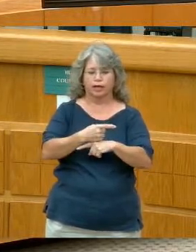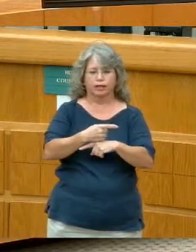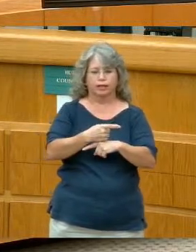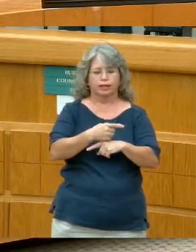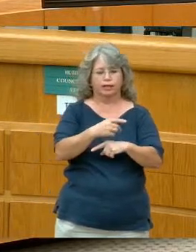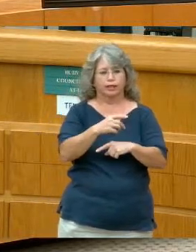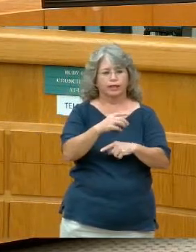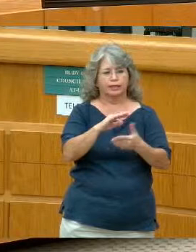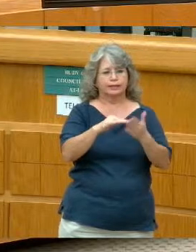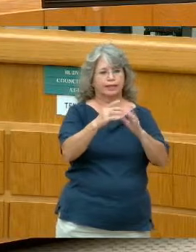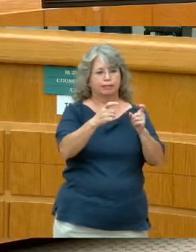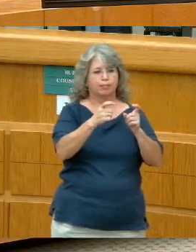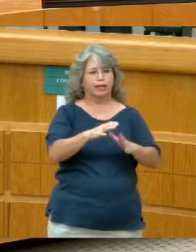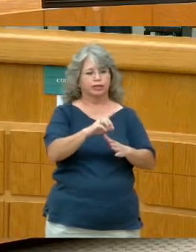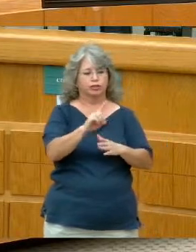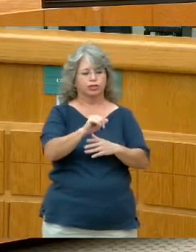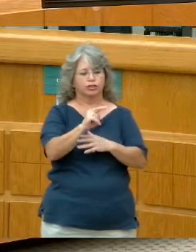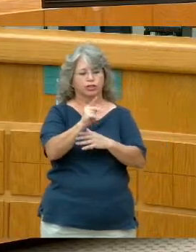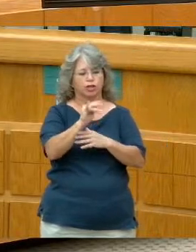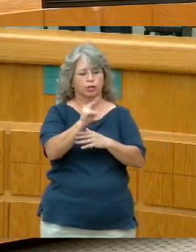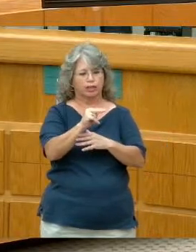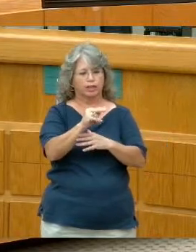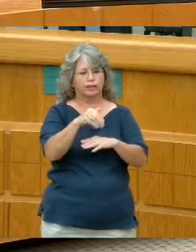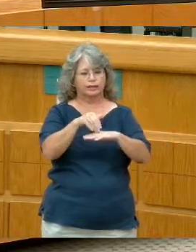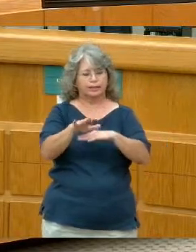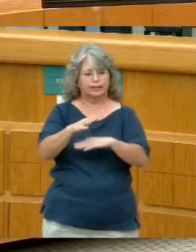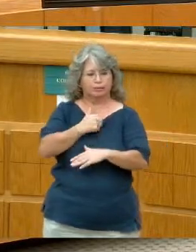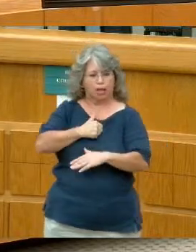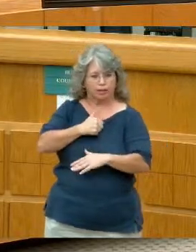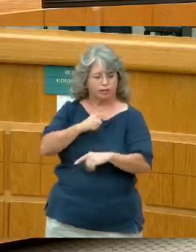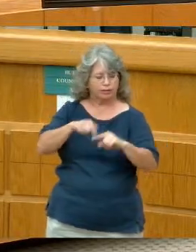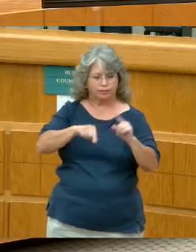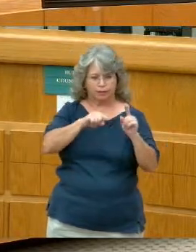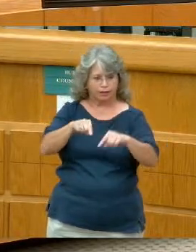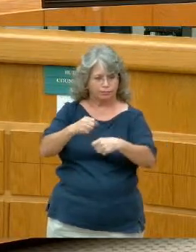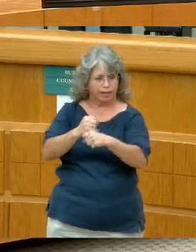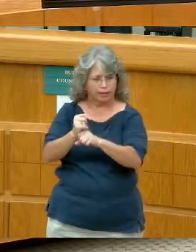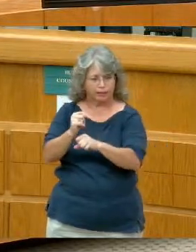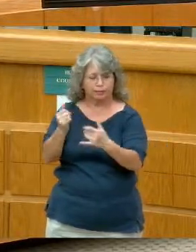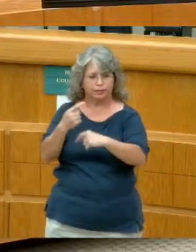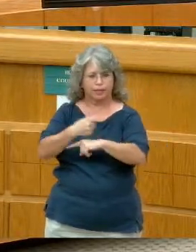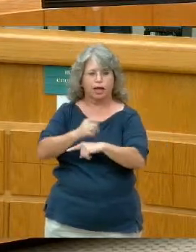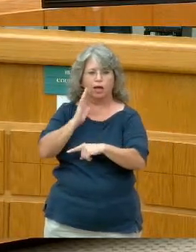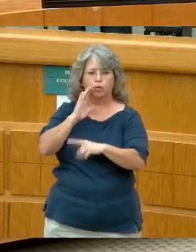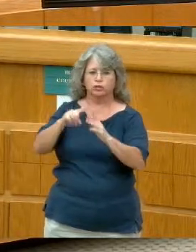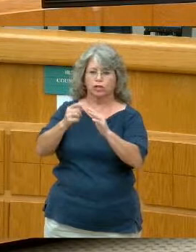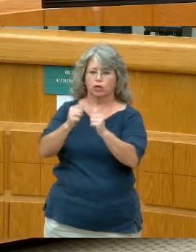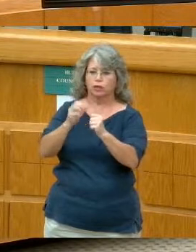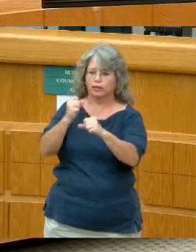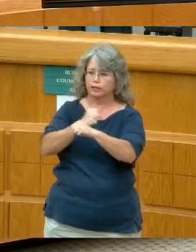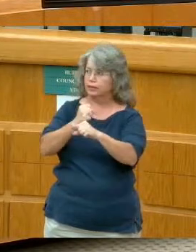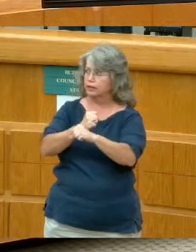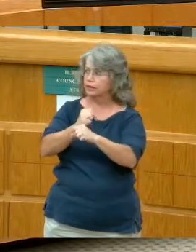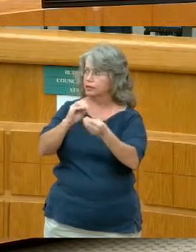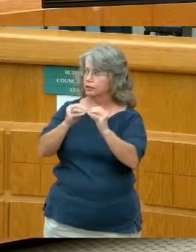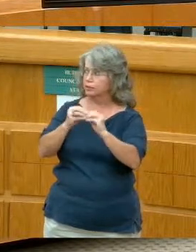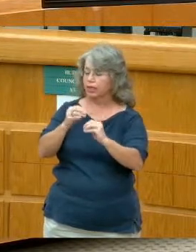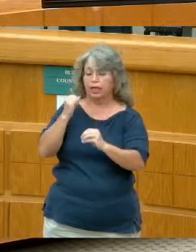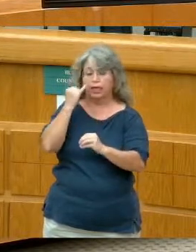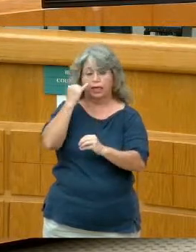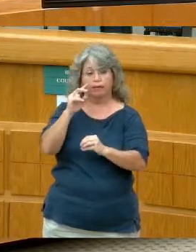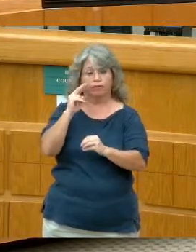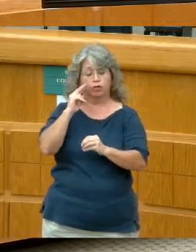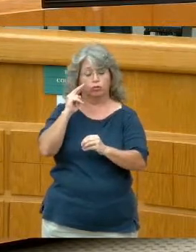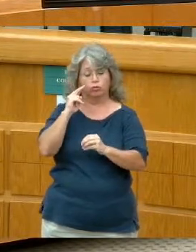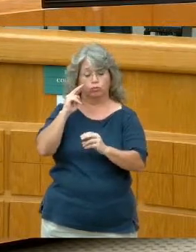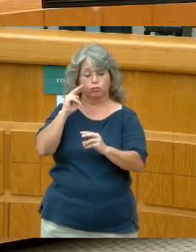City Manager Zanoni sends his apologies, was not able to make it today. So I'm going to start with the COVID-19 statistics. So